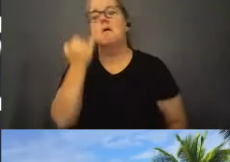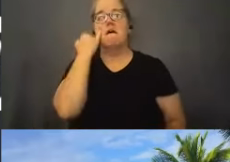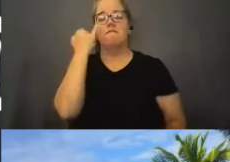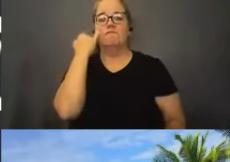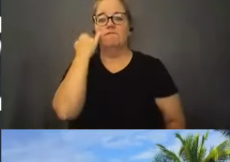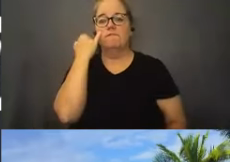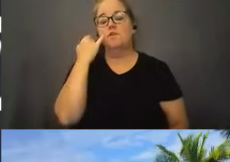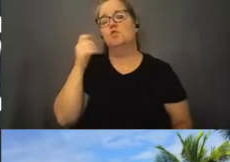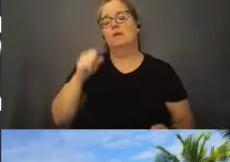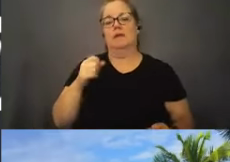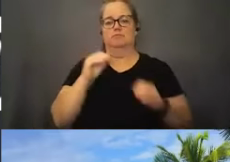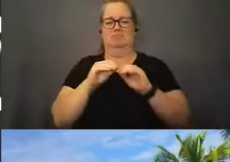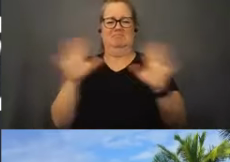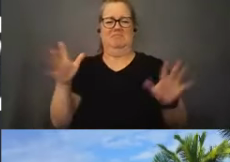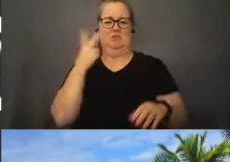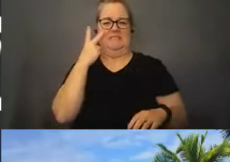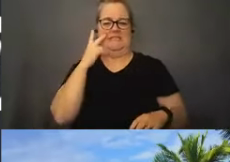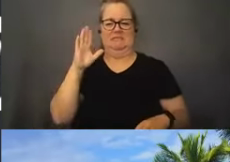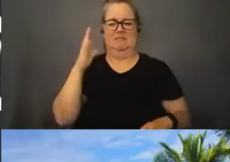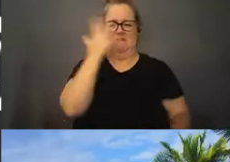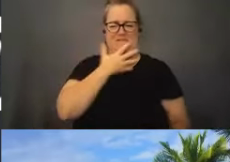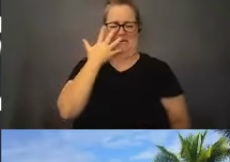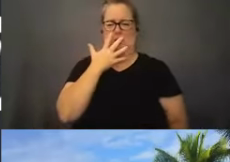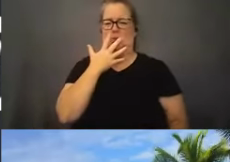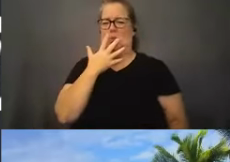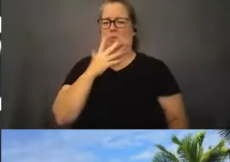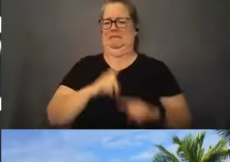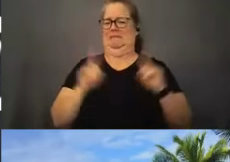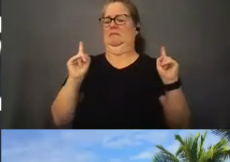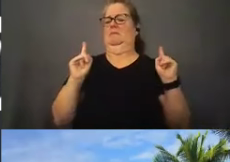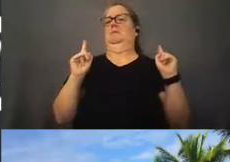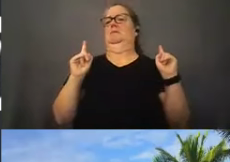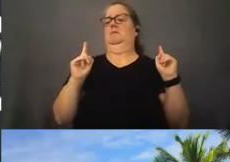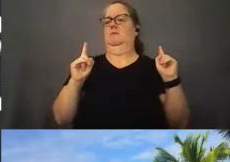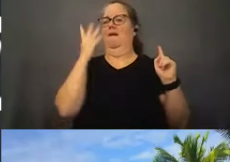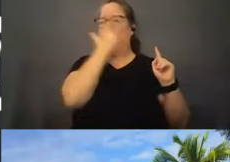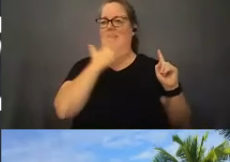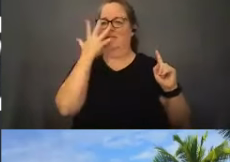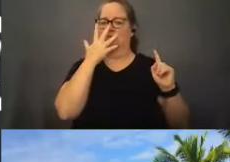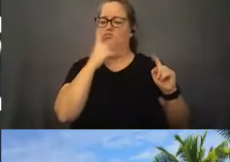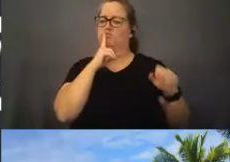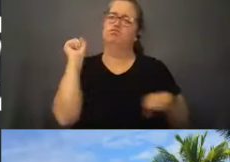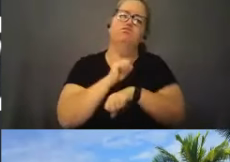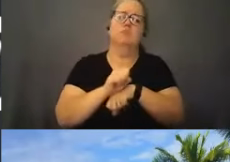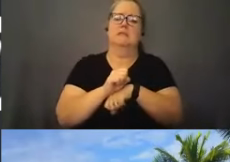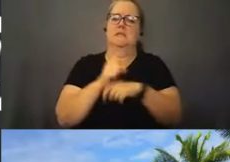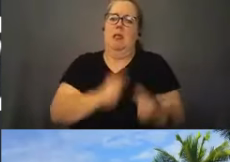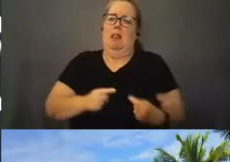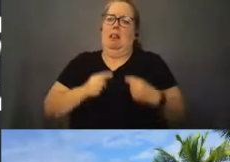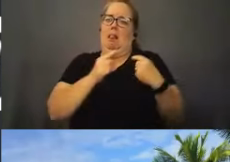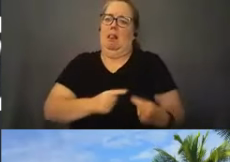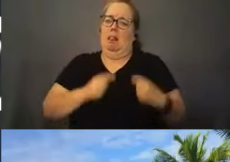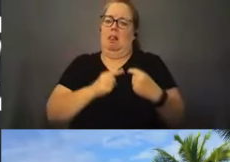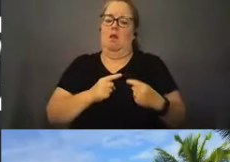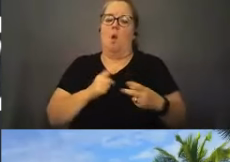can tell usually by their color, maybe of their face, like, are they really having trouble or are they just coughing